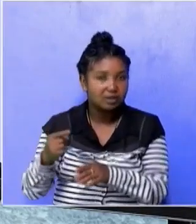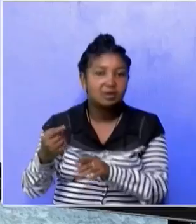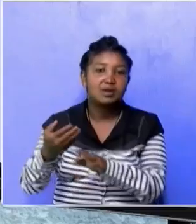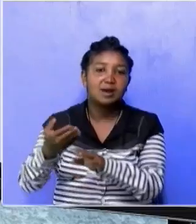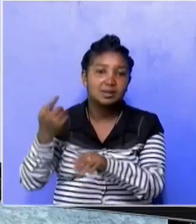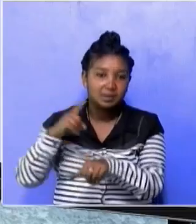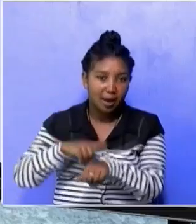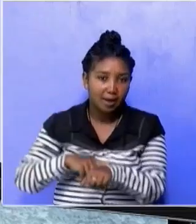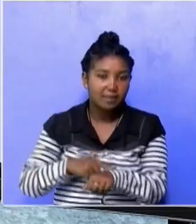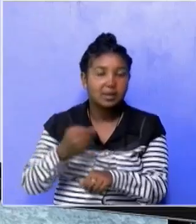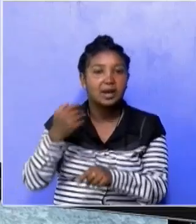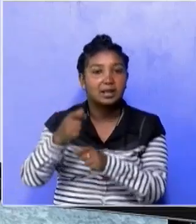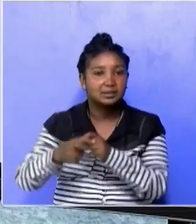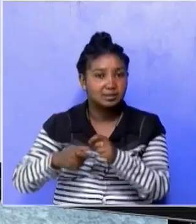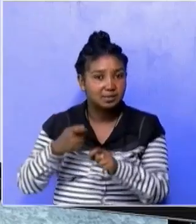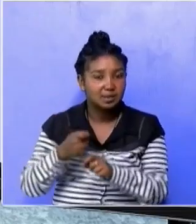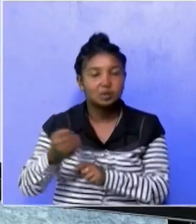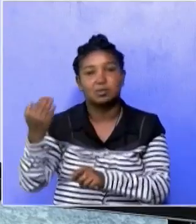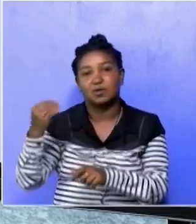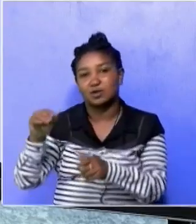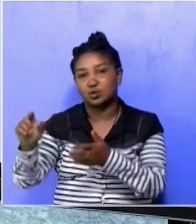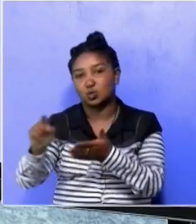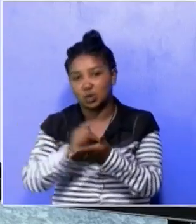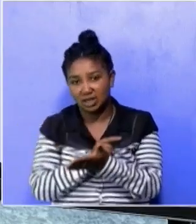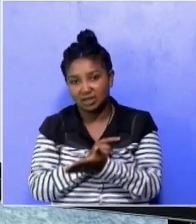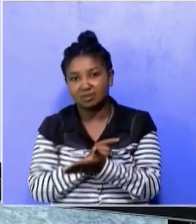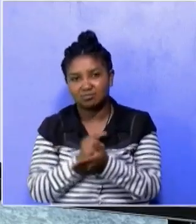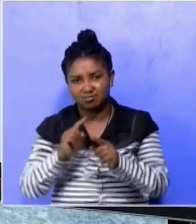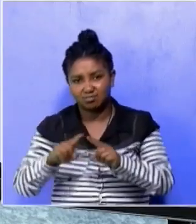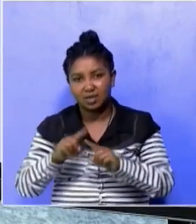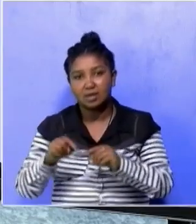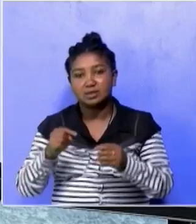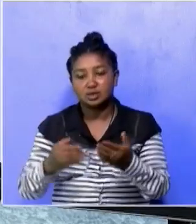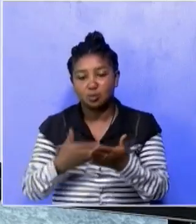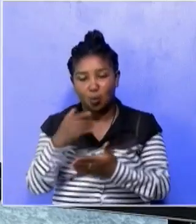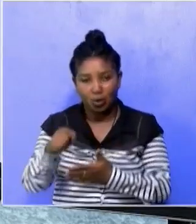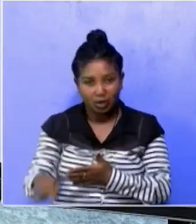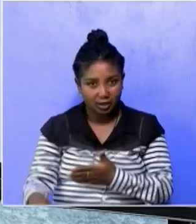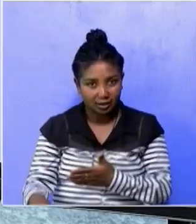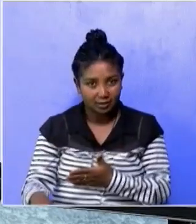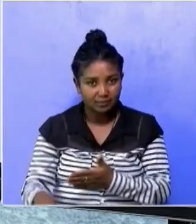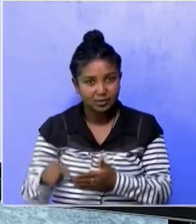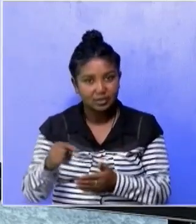time, last month, in the previous week, this morning,